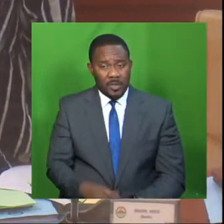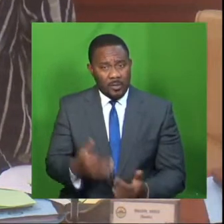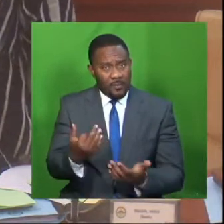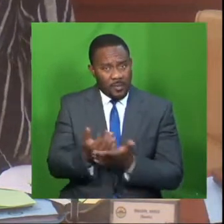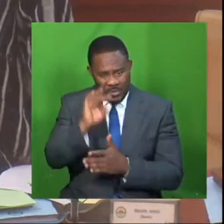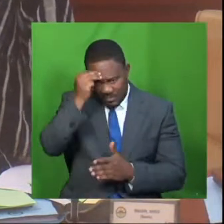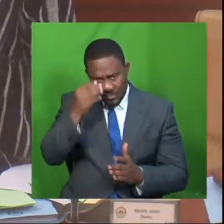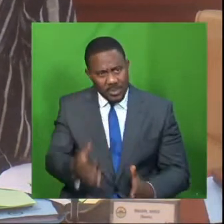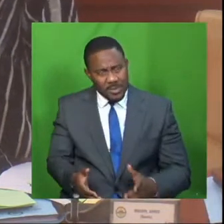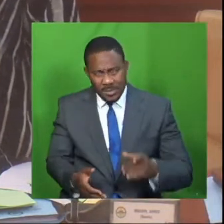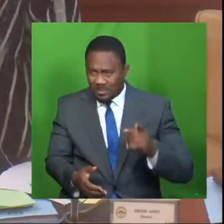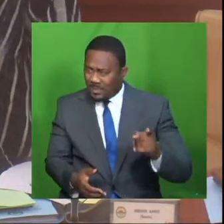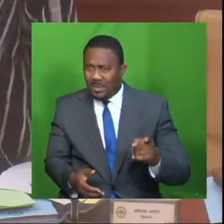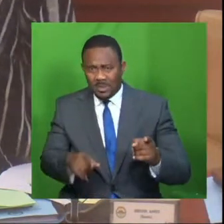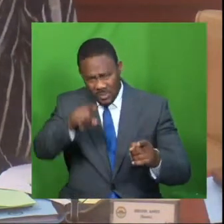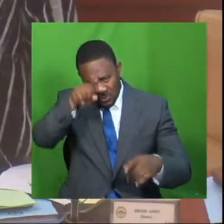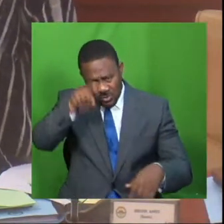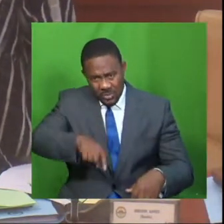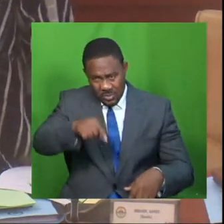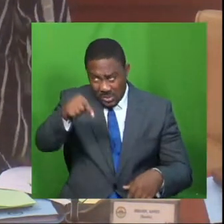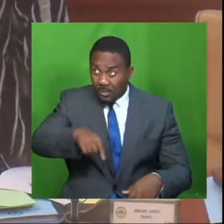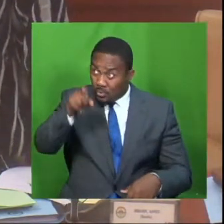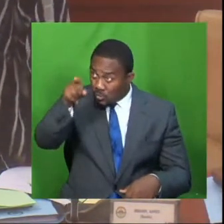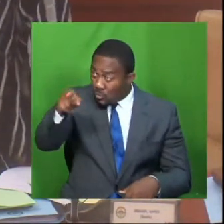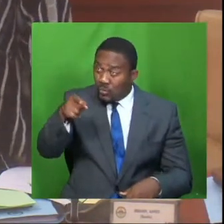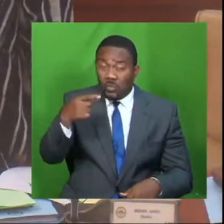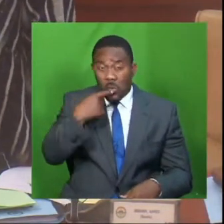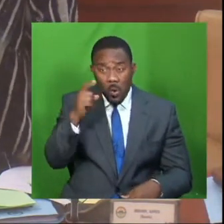House must take us serious. So, Mr. Speaker,